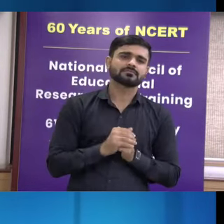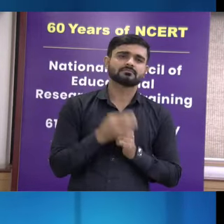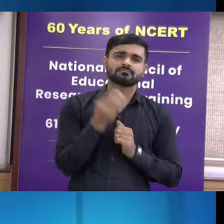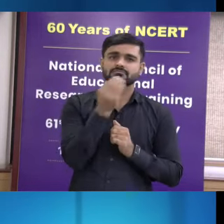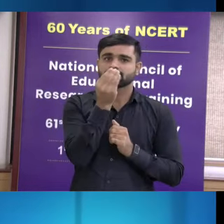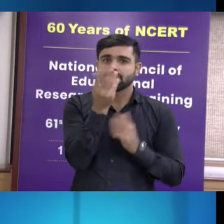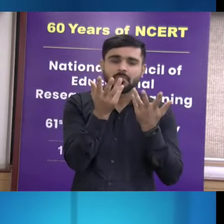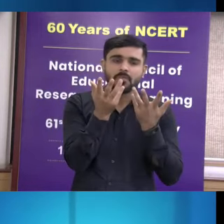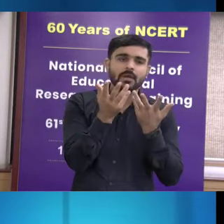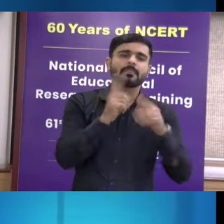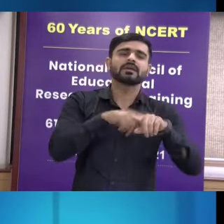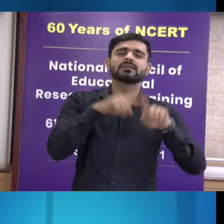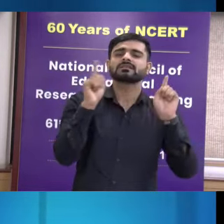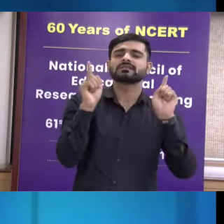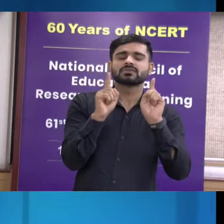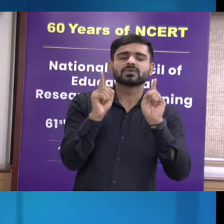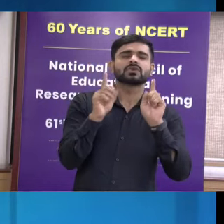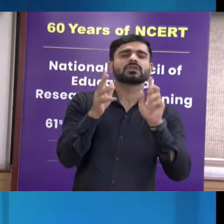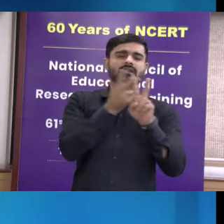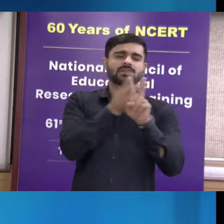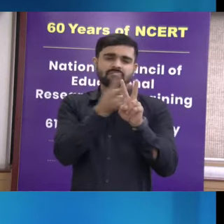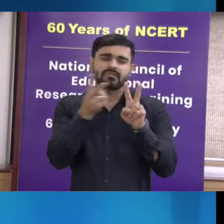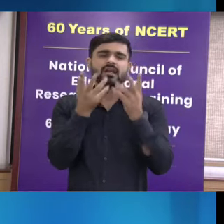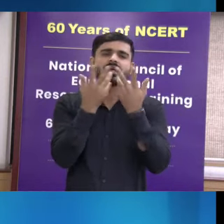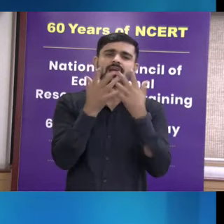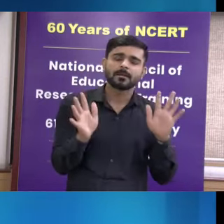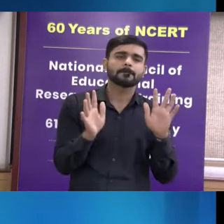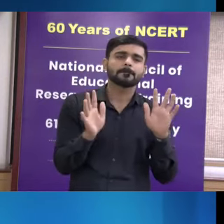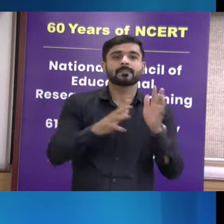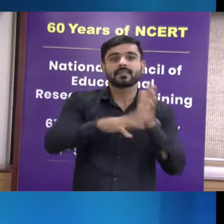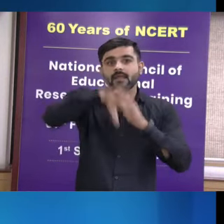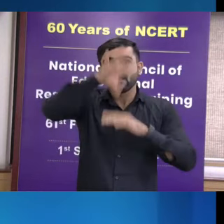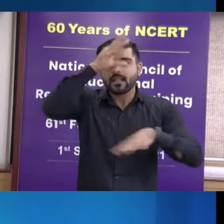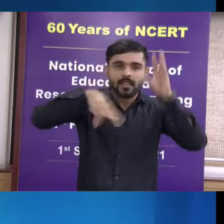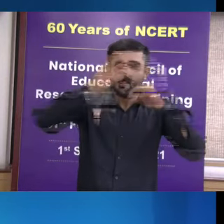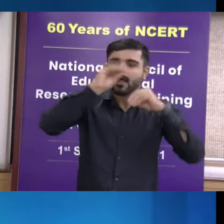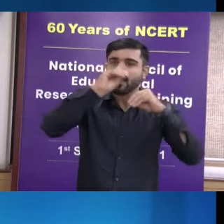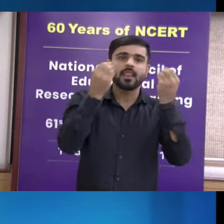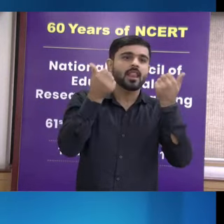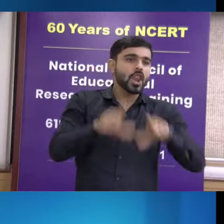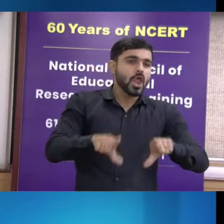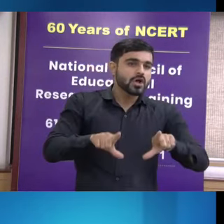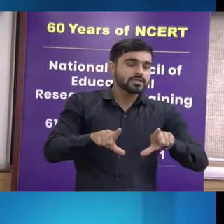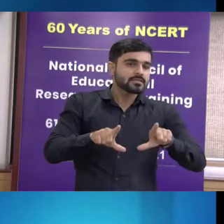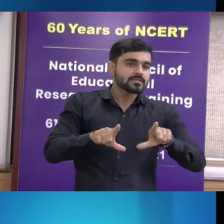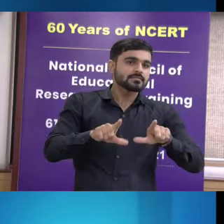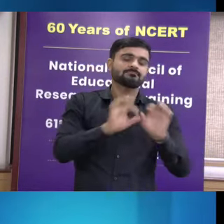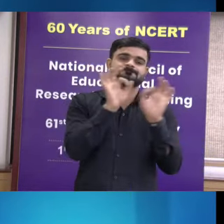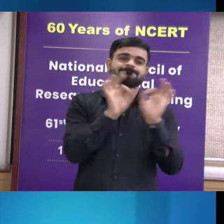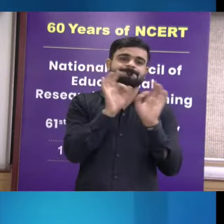make up the shortfall, if any, in any of any learning loss that may have occurred in the past year.